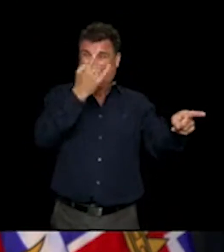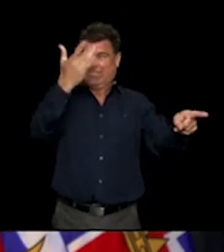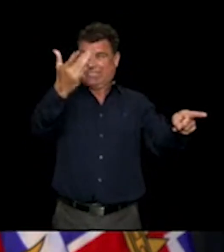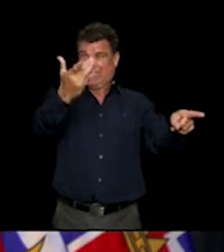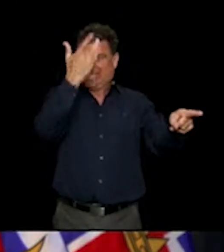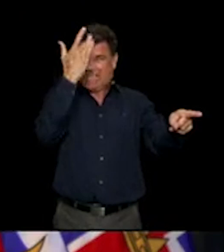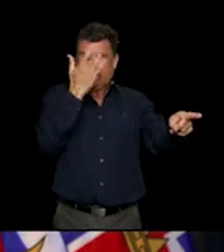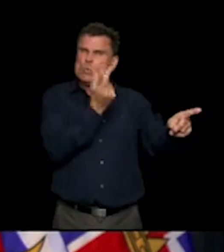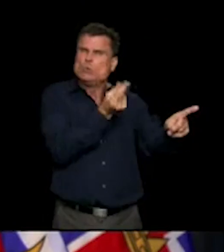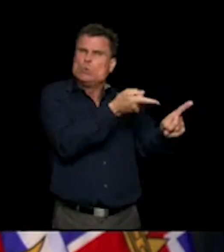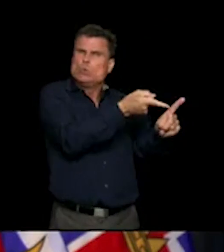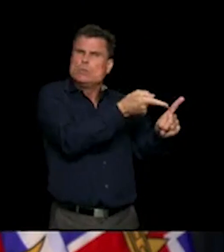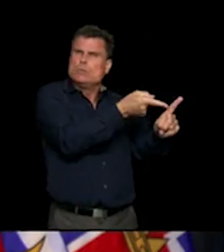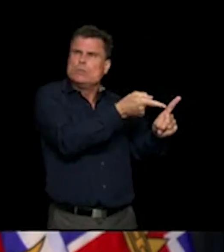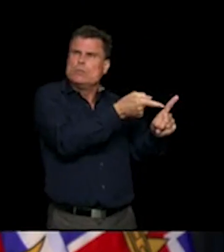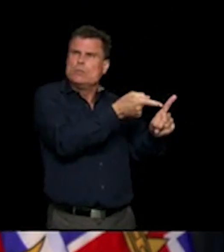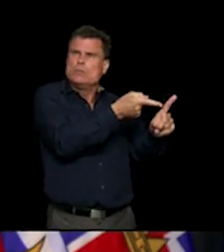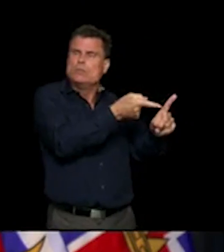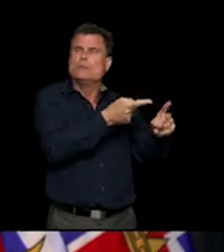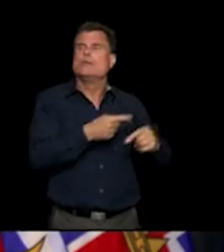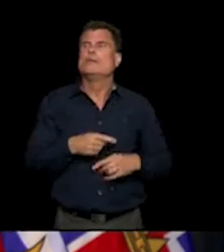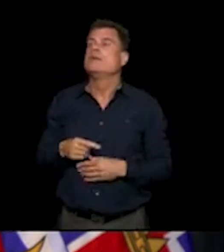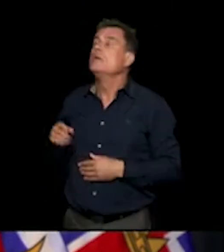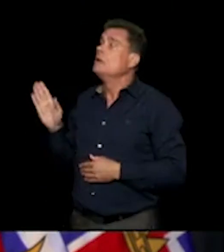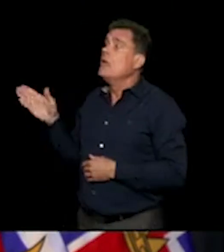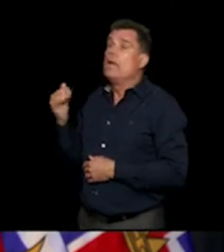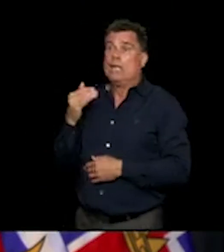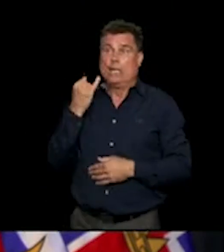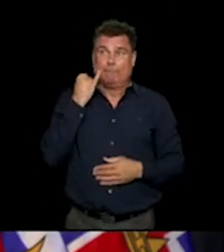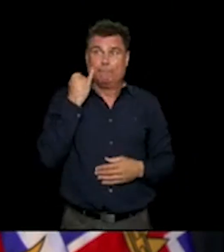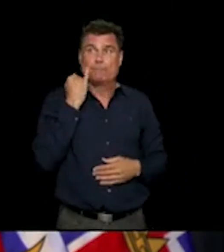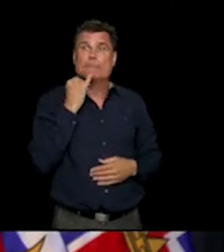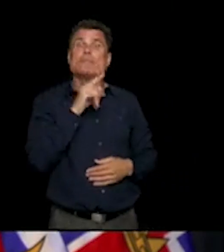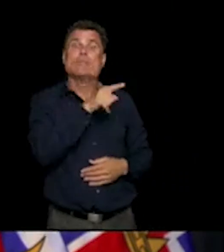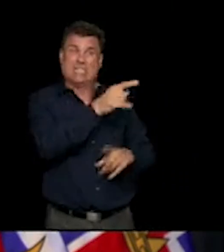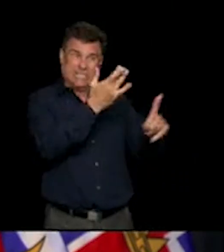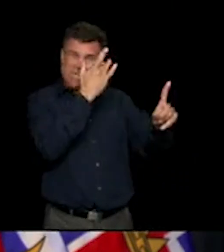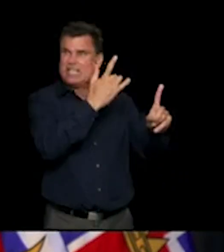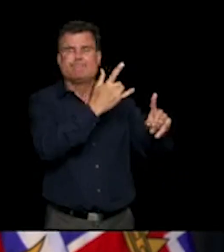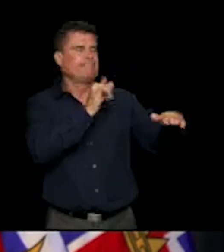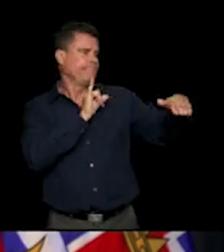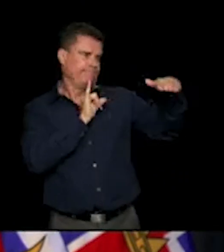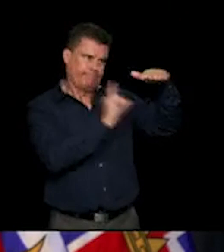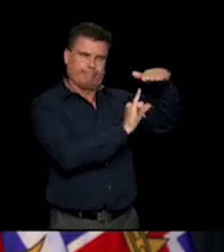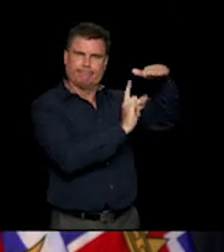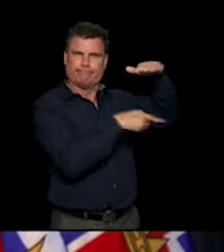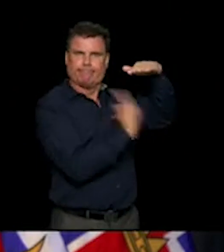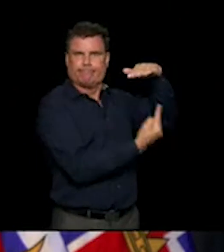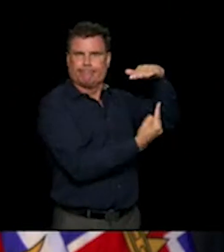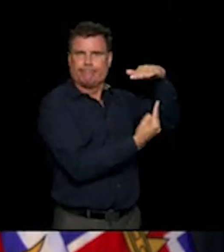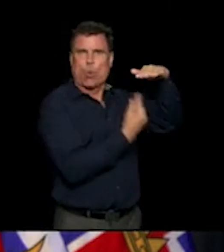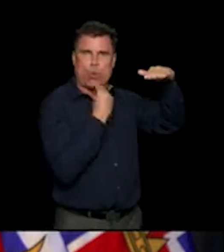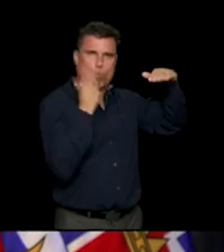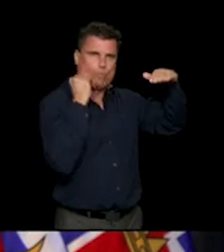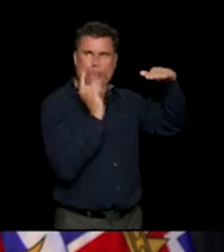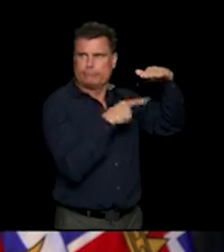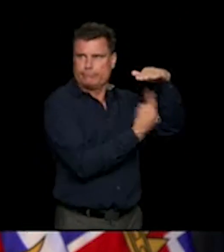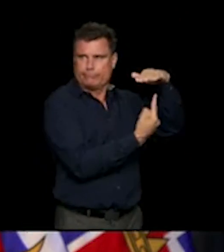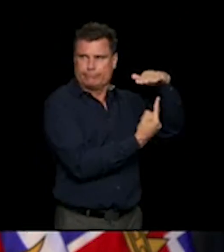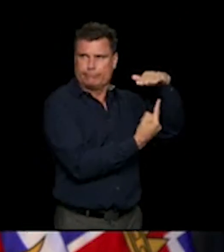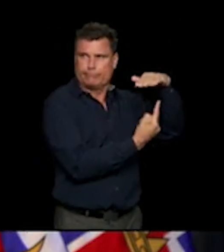if somebody is presenting symptoms, they would be isolated in a school. They would be only interacted by a limited number of people who are